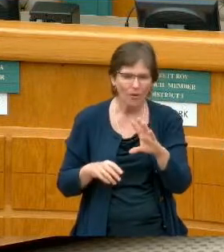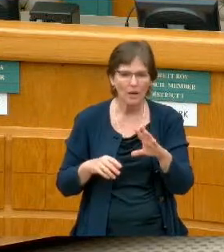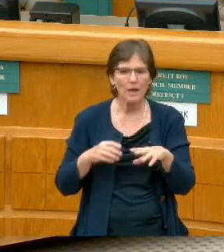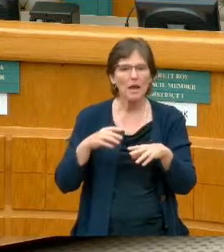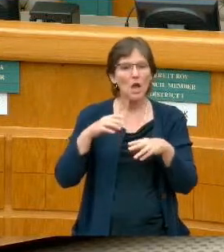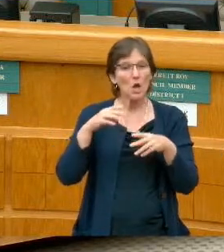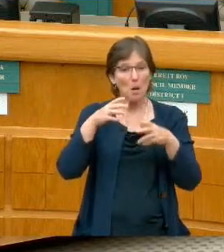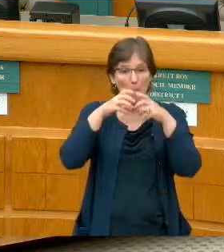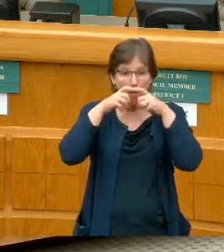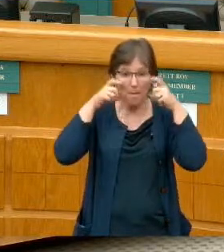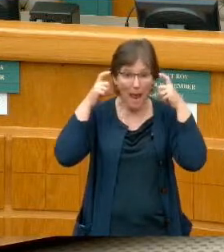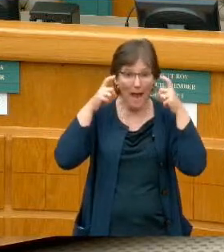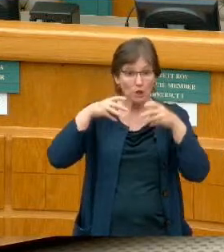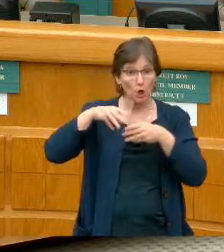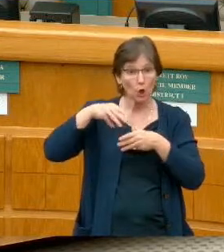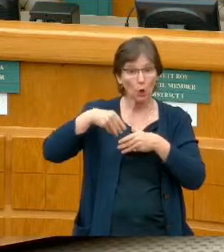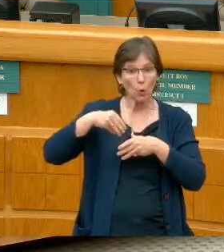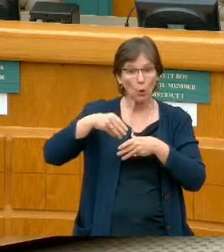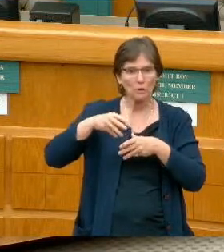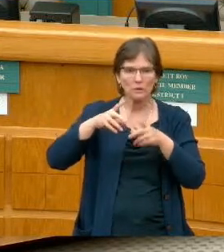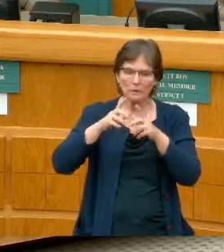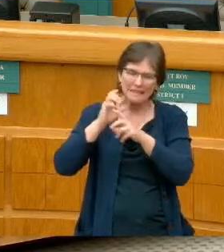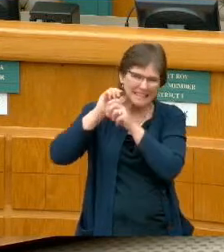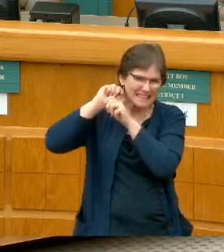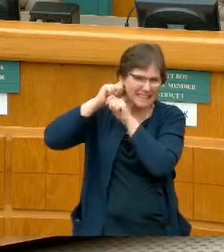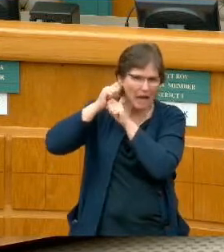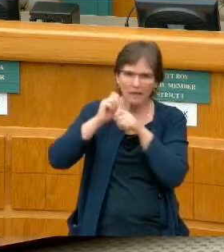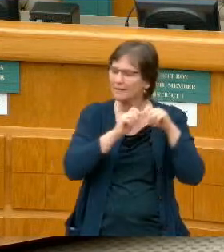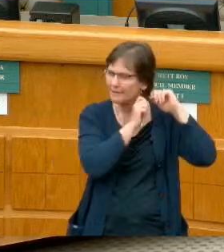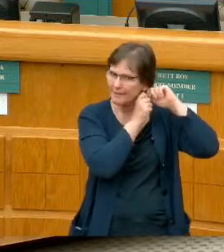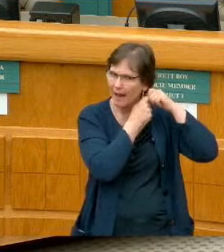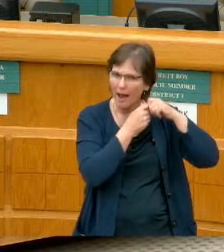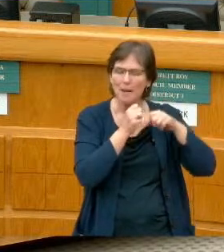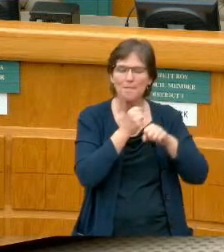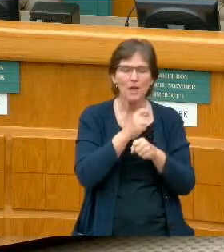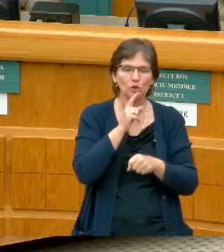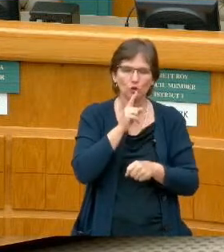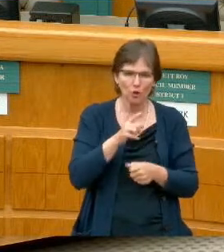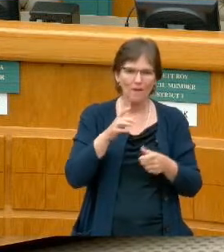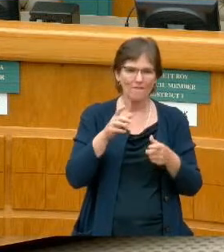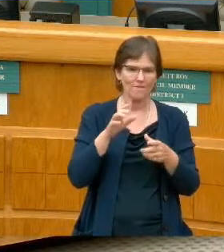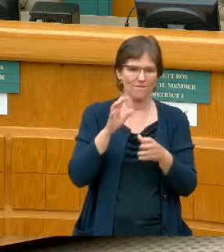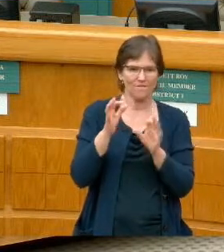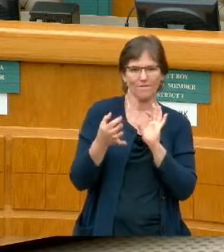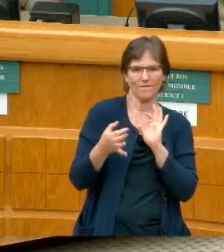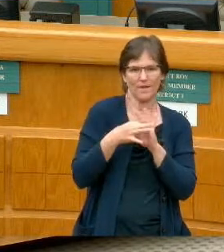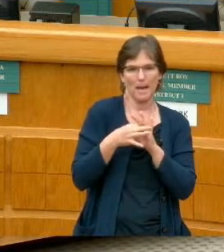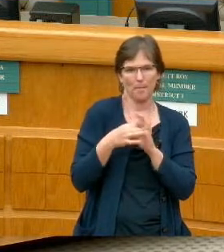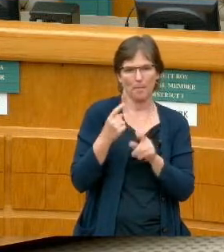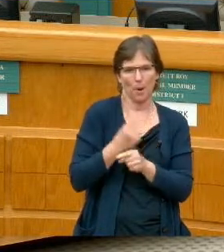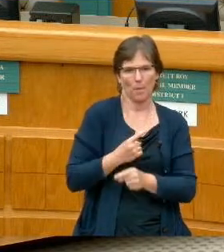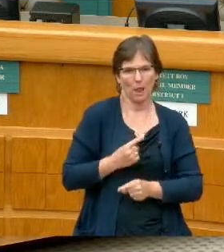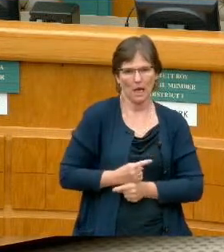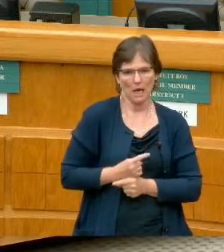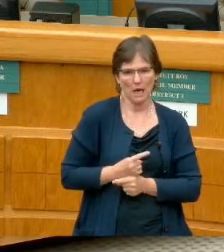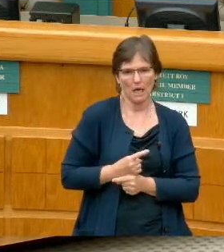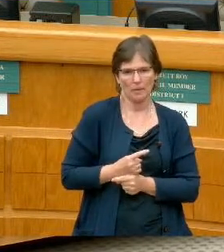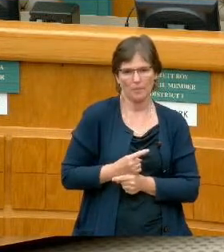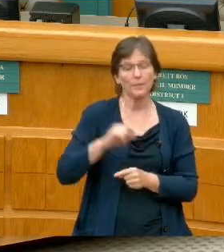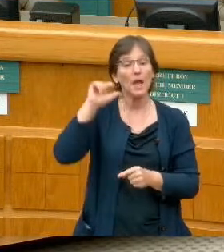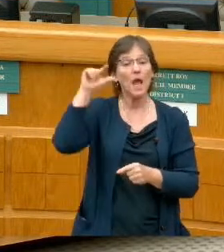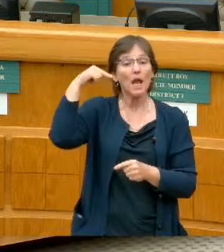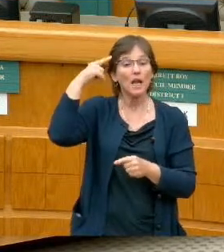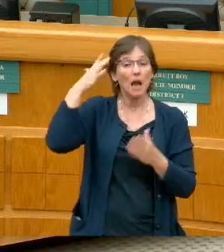loose, then it needs to be tightened to ensure it fits properly. Governor Abbott announced today opening retail,